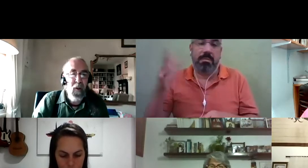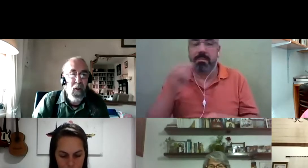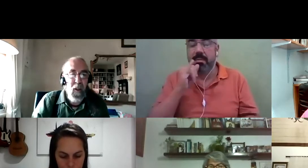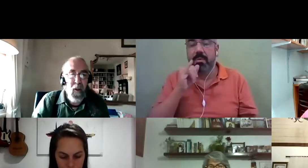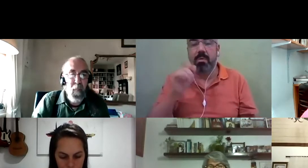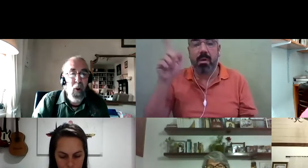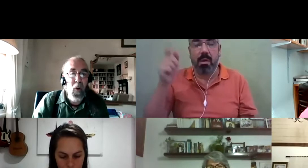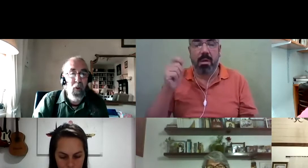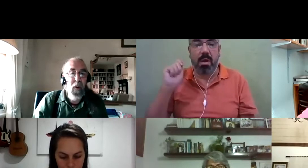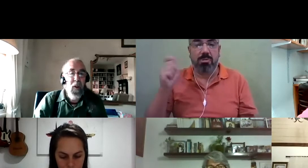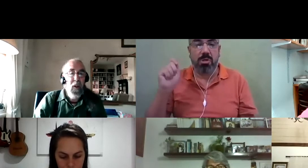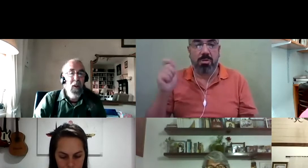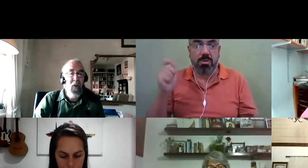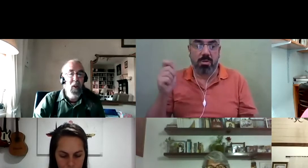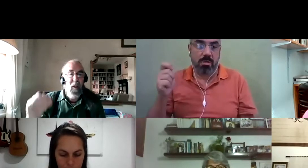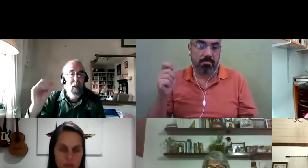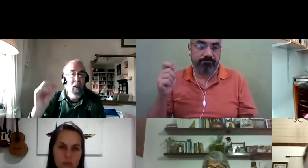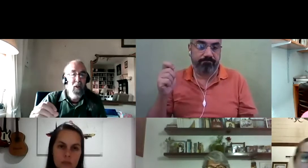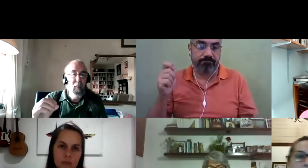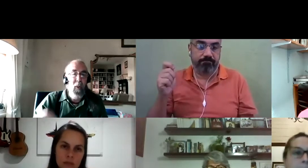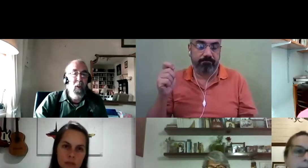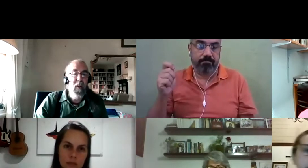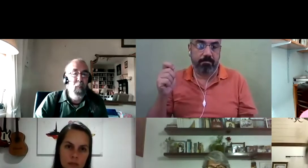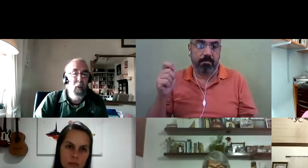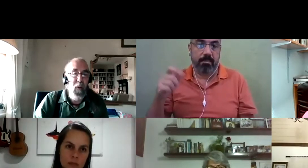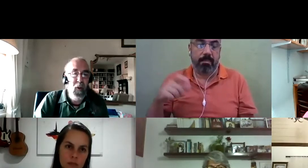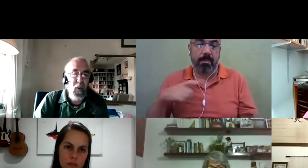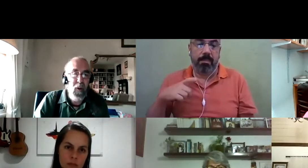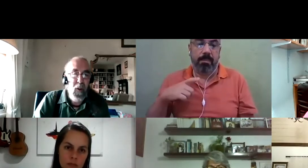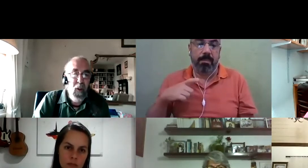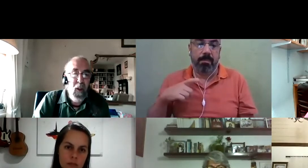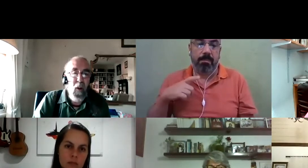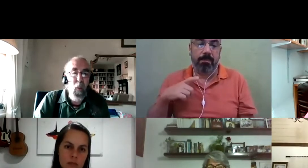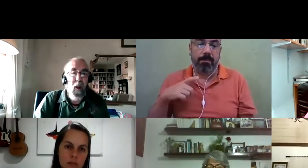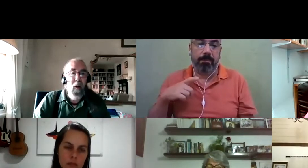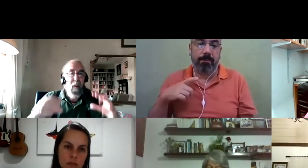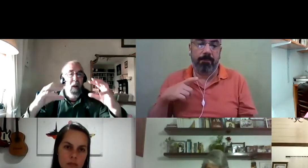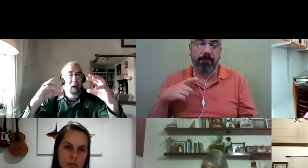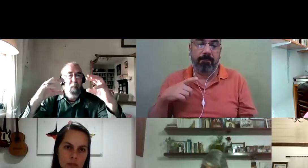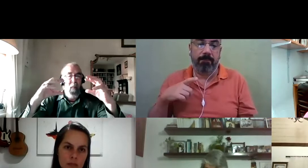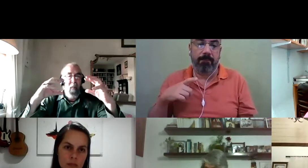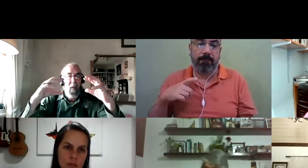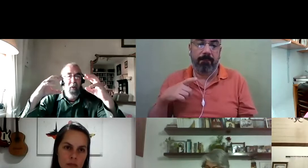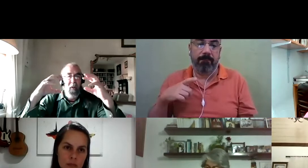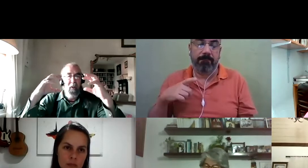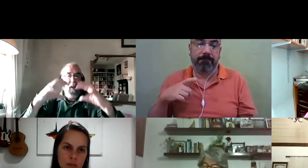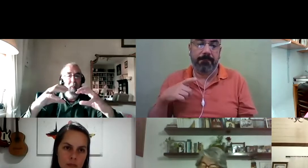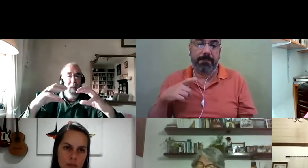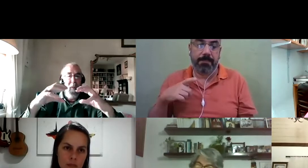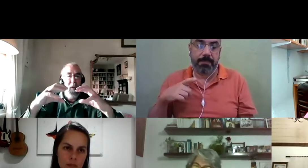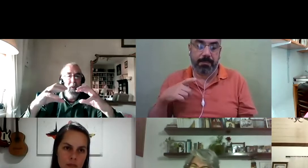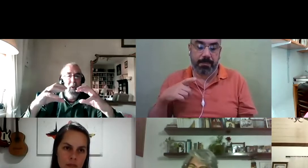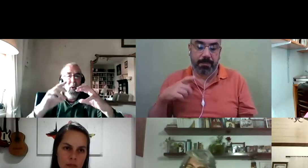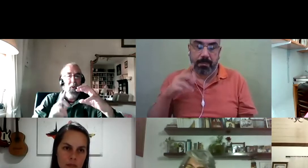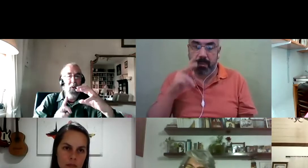under Perón is the textbook example of this, where there's a stalemate